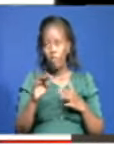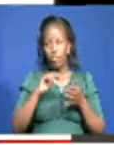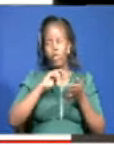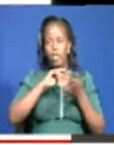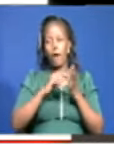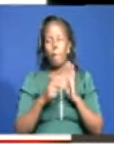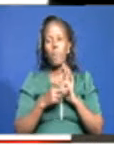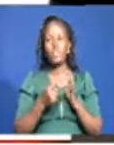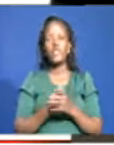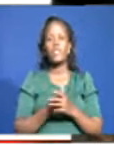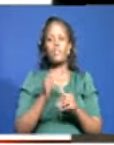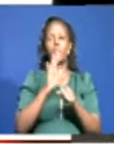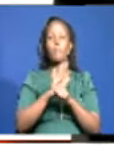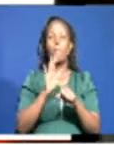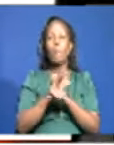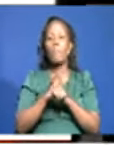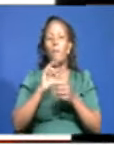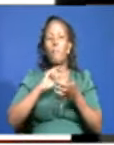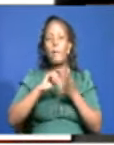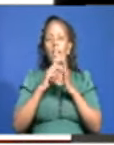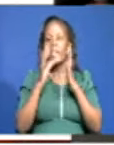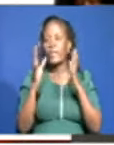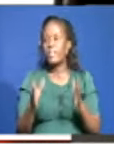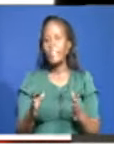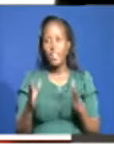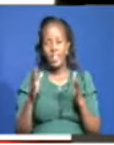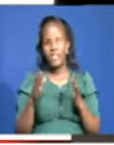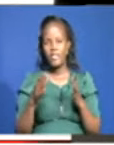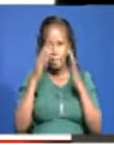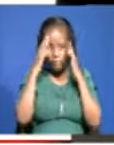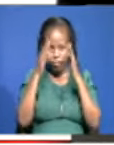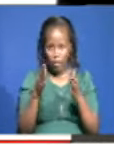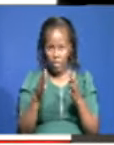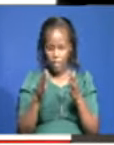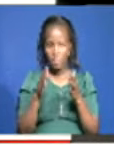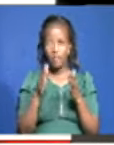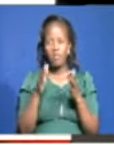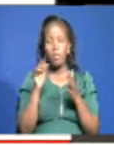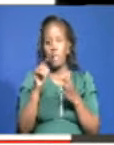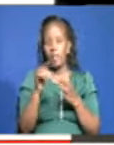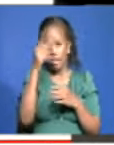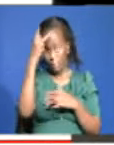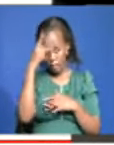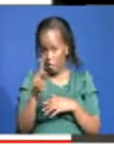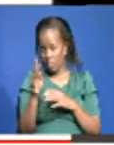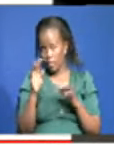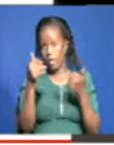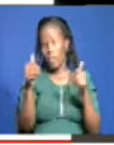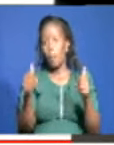don't take this policy because it's not been enforced. This is